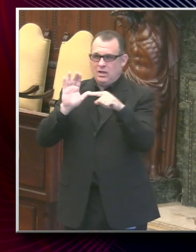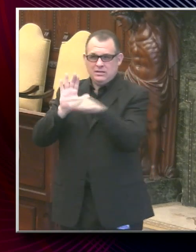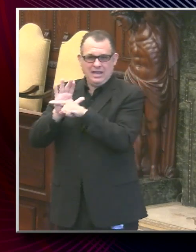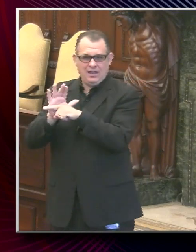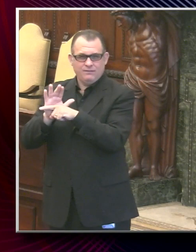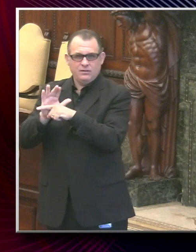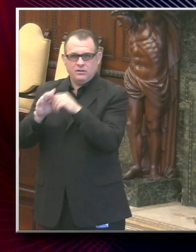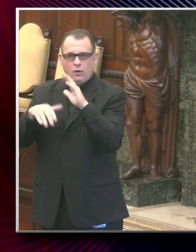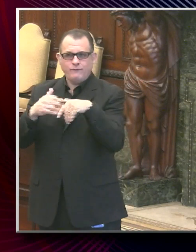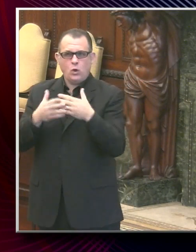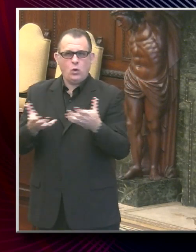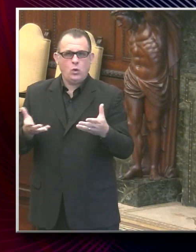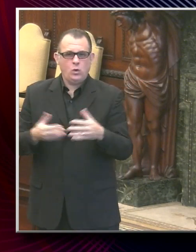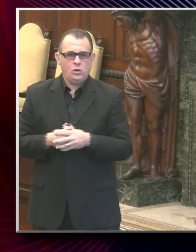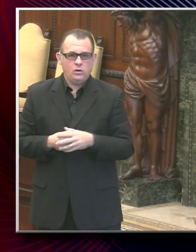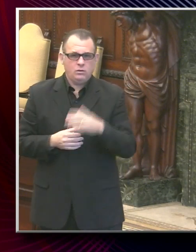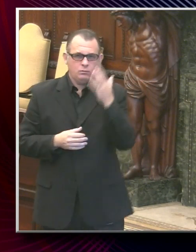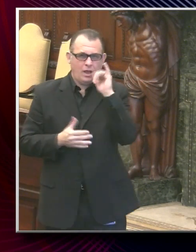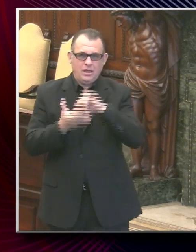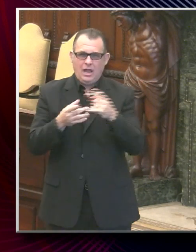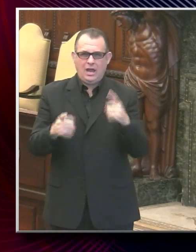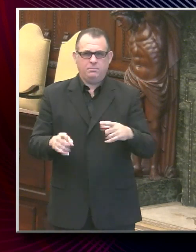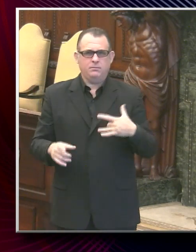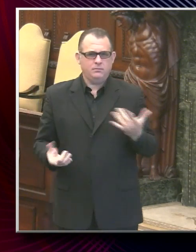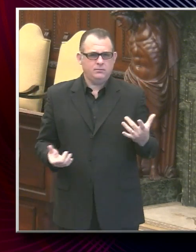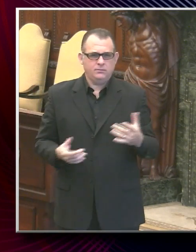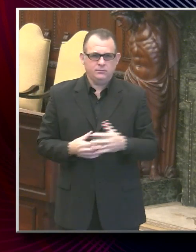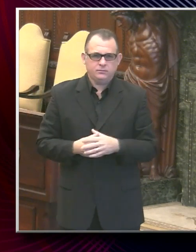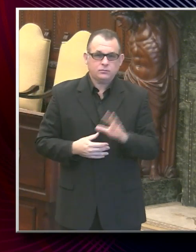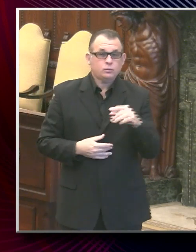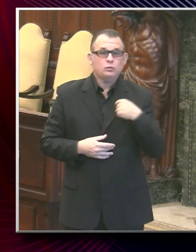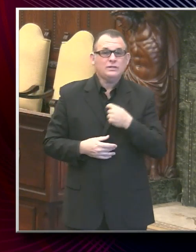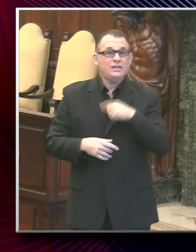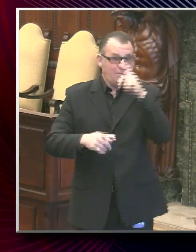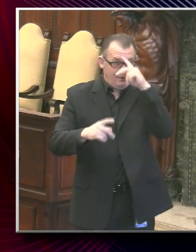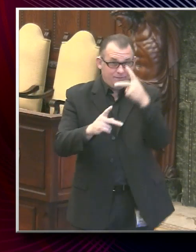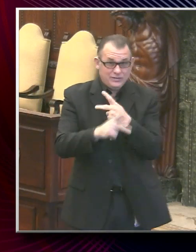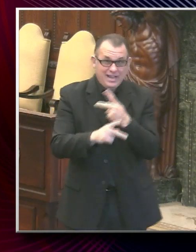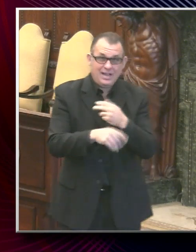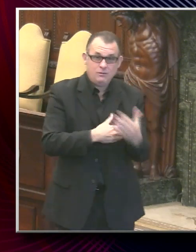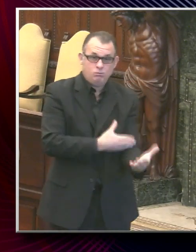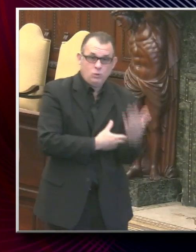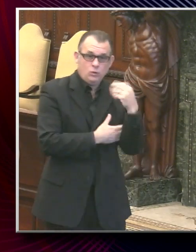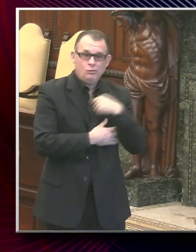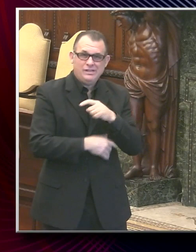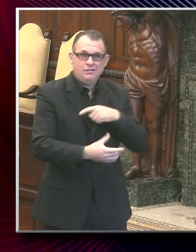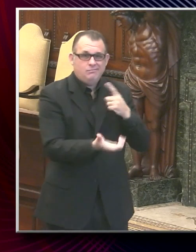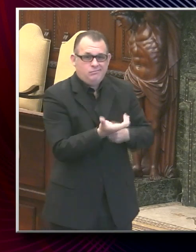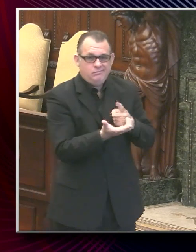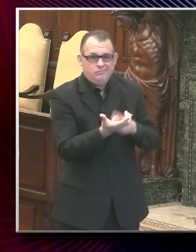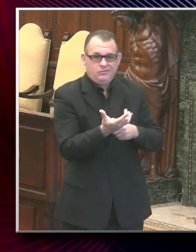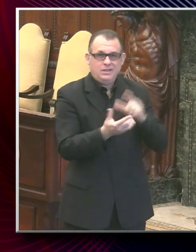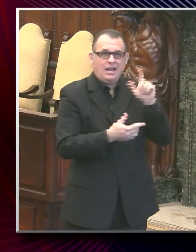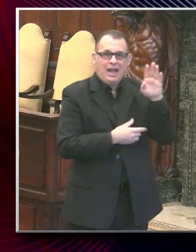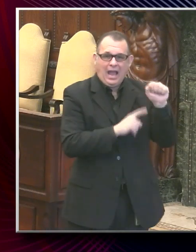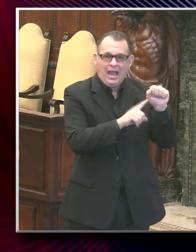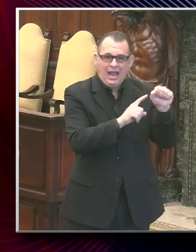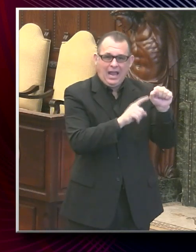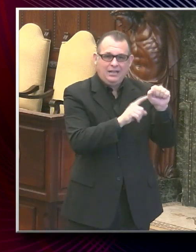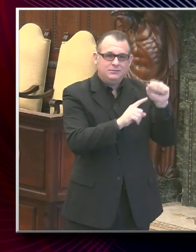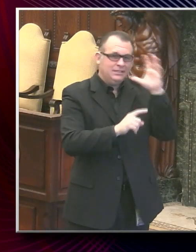COVID testing for the labs to come back? No, we figured this out this morning, and so we'll have to talk to the laboratories. I can only guess that they do some sort